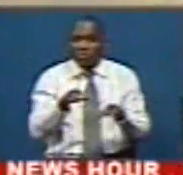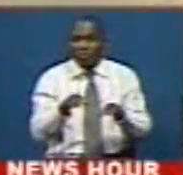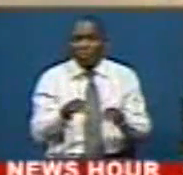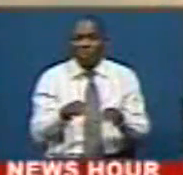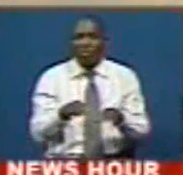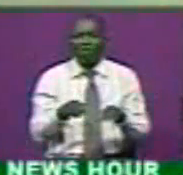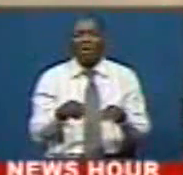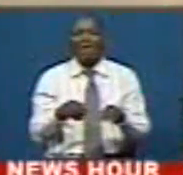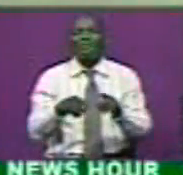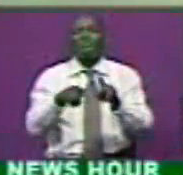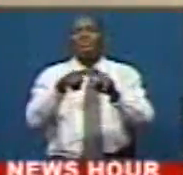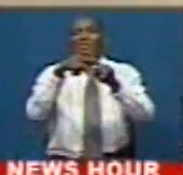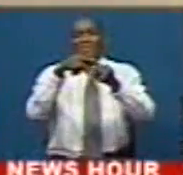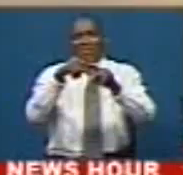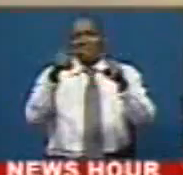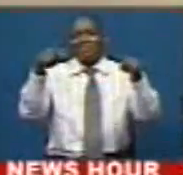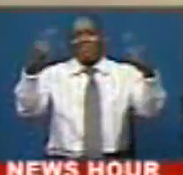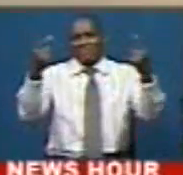to them.